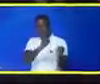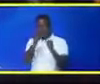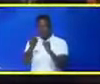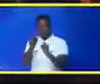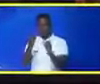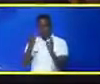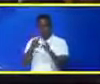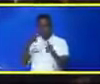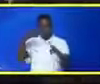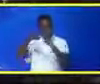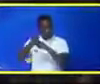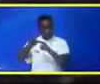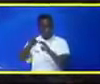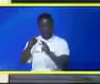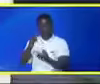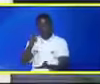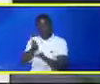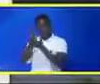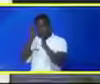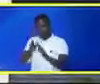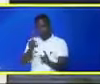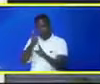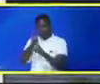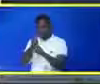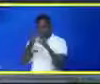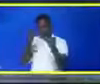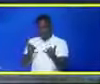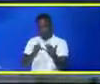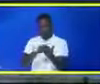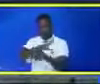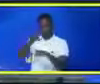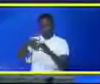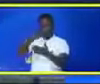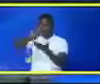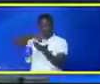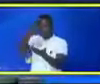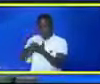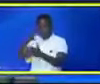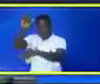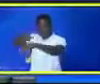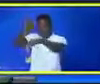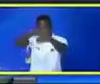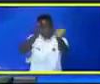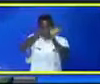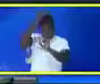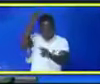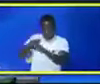of a prophetic intercessor right now, let it fall upon you.